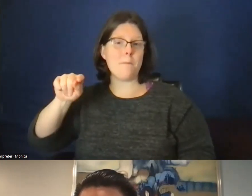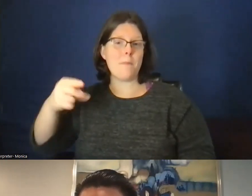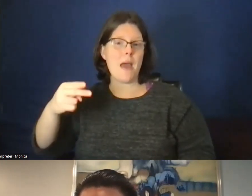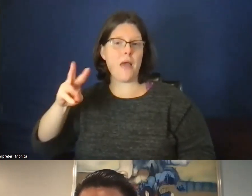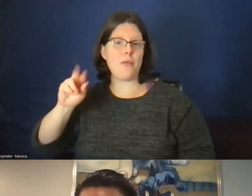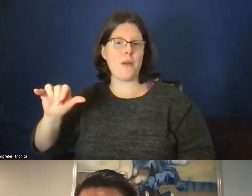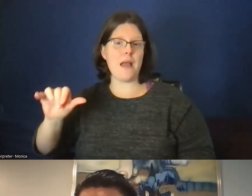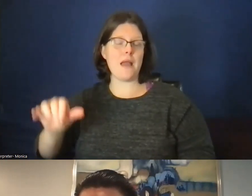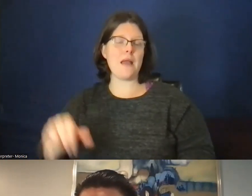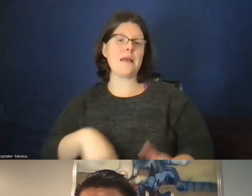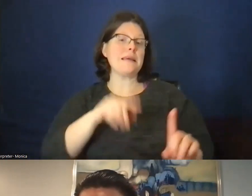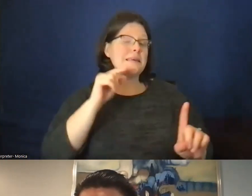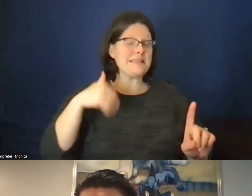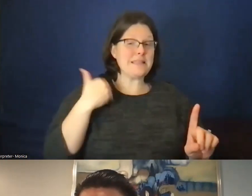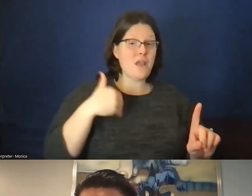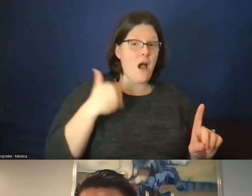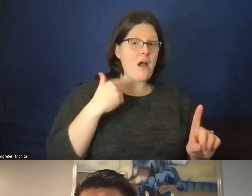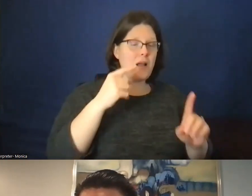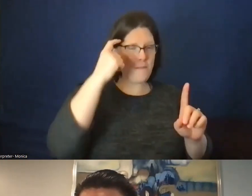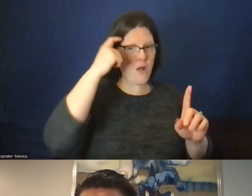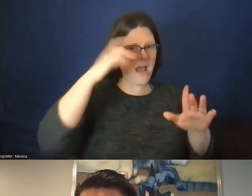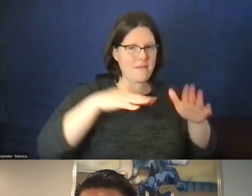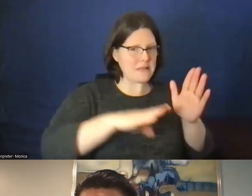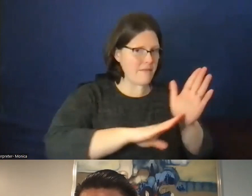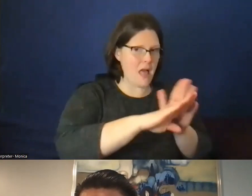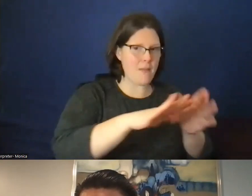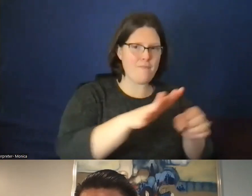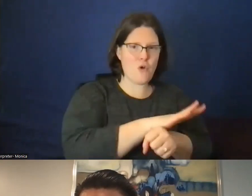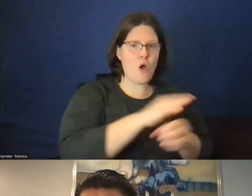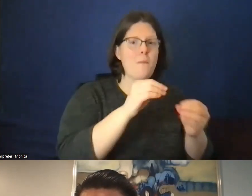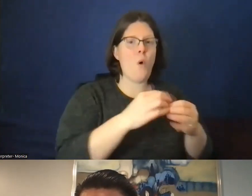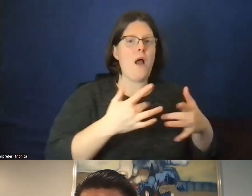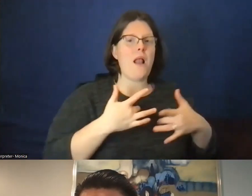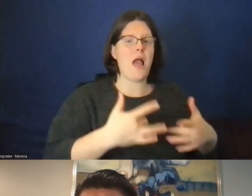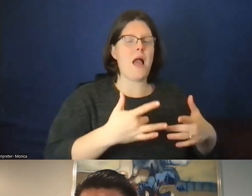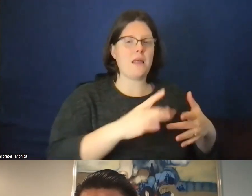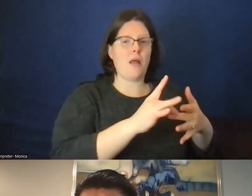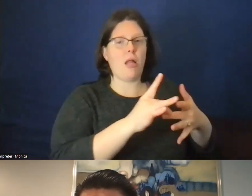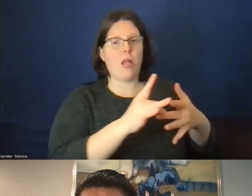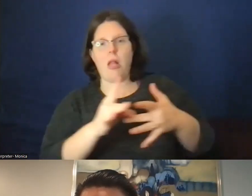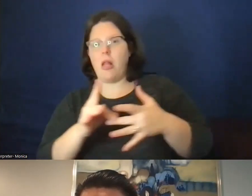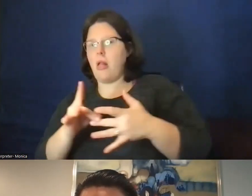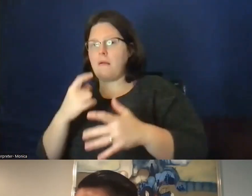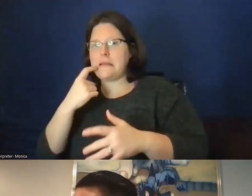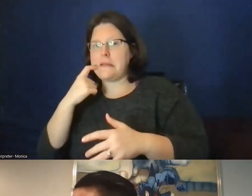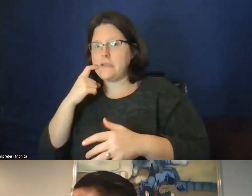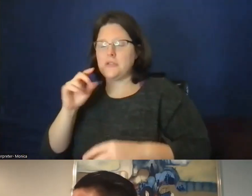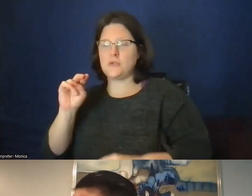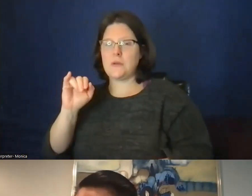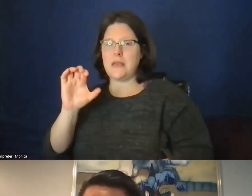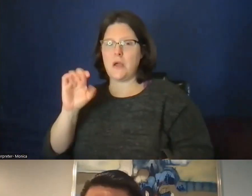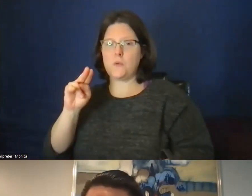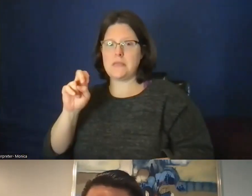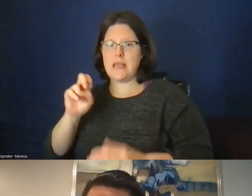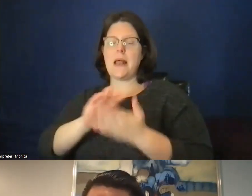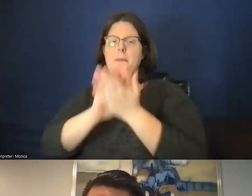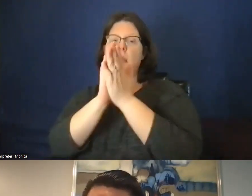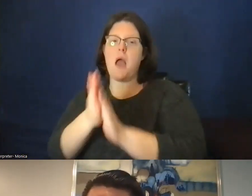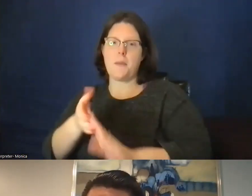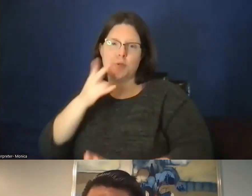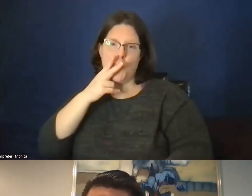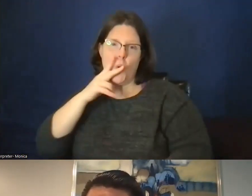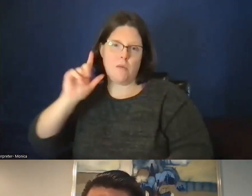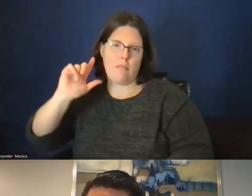to become addicted to nicotine and then be smokers years later. So if